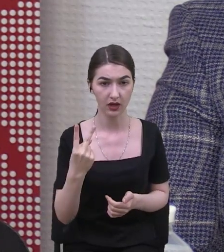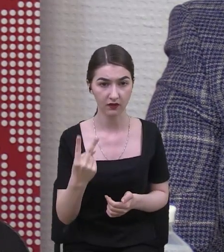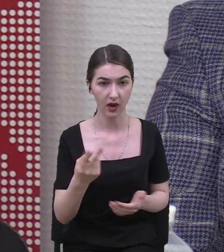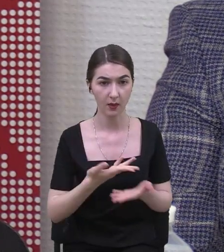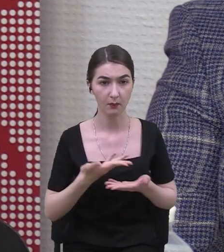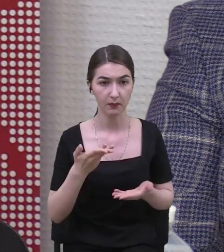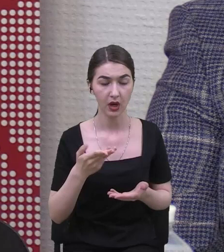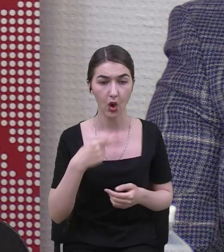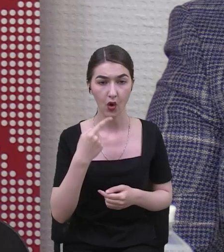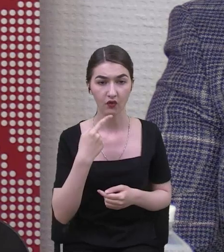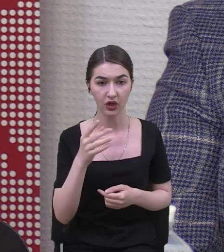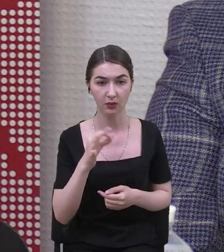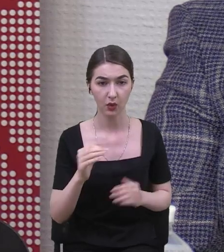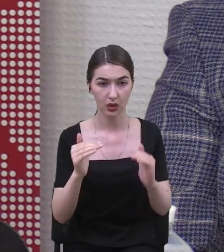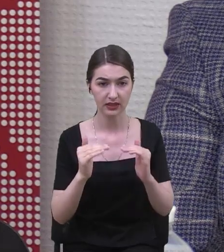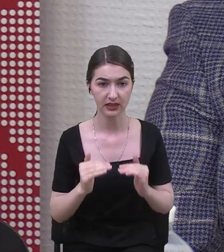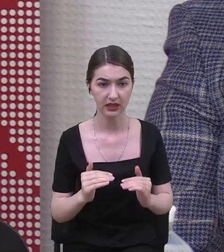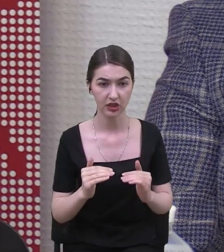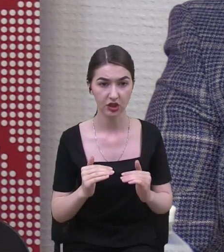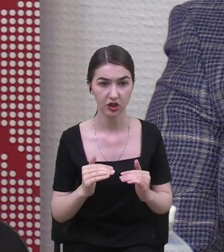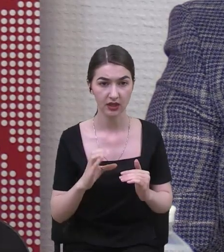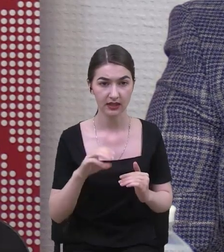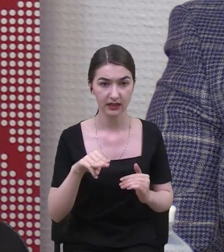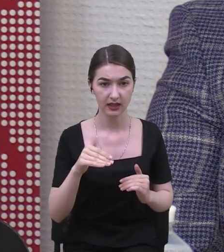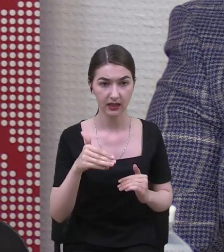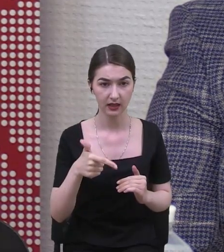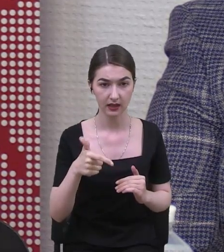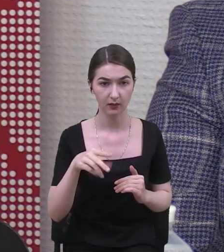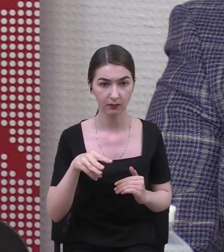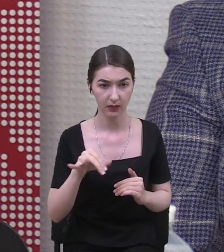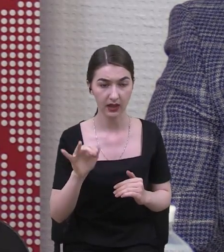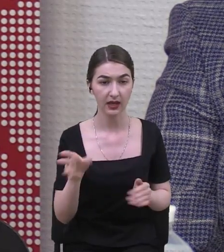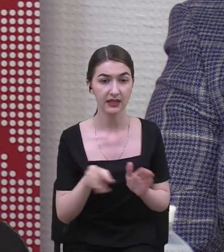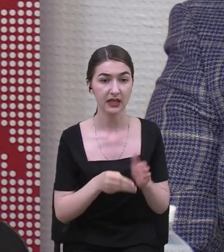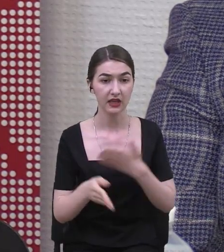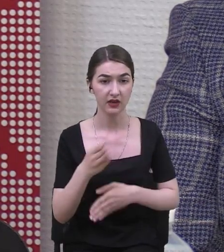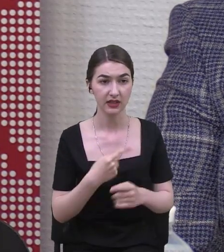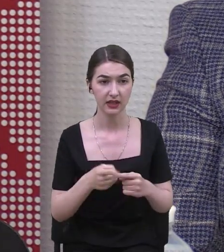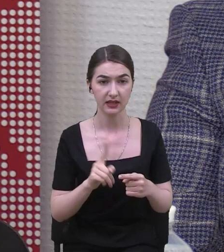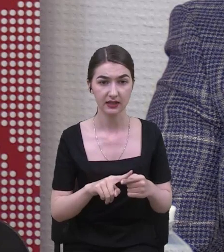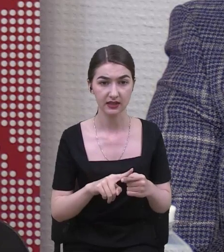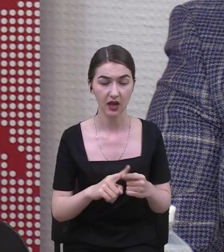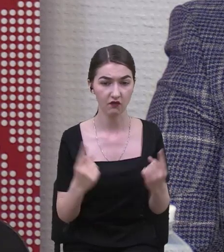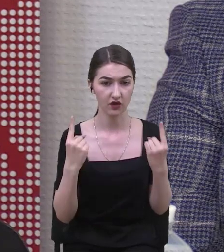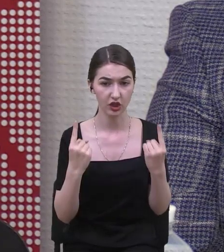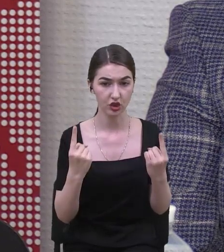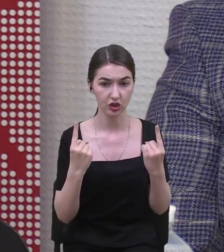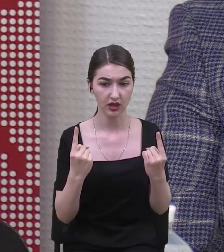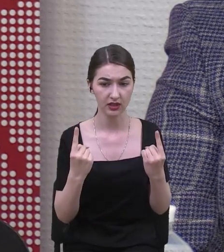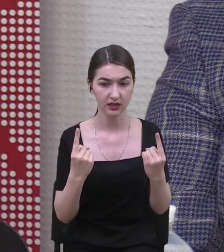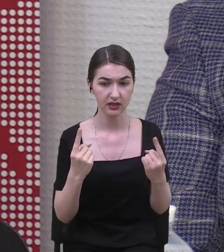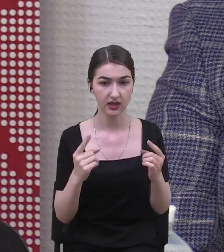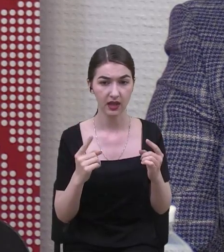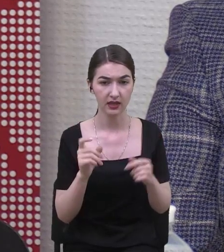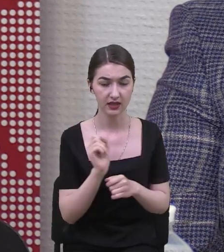with disabilities, which is quite a huge task for a 2-hour session, let alone even a project. So when we are talking